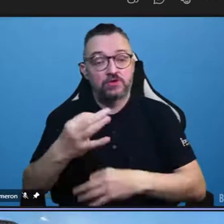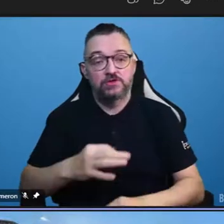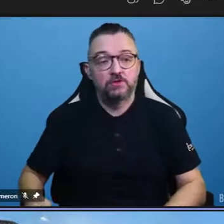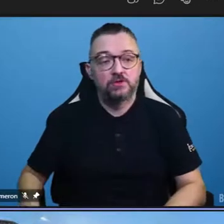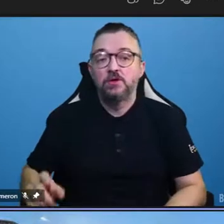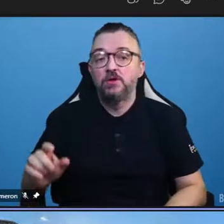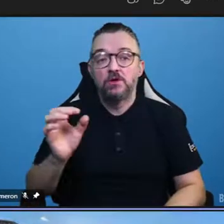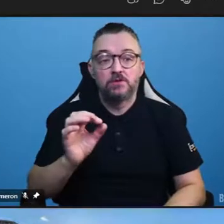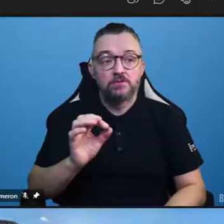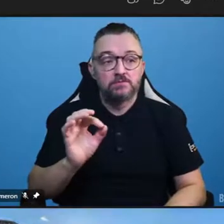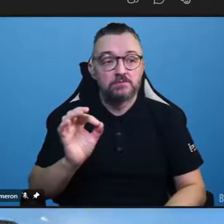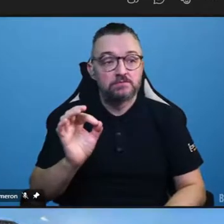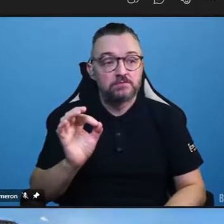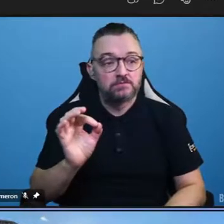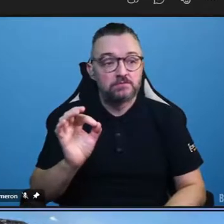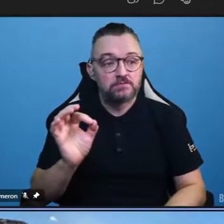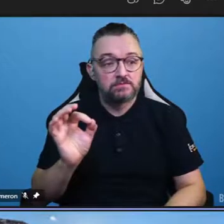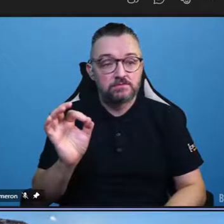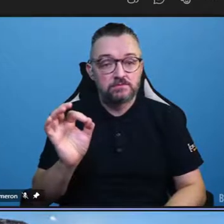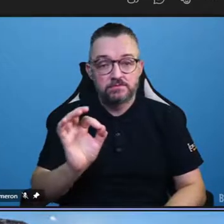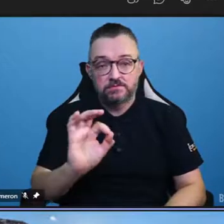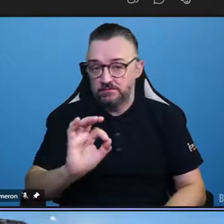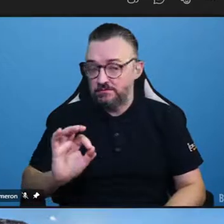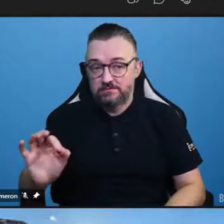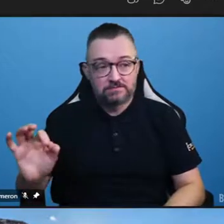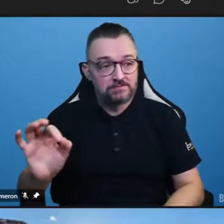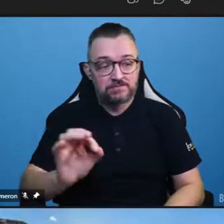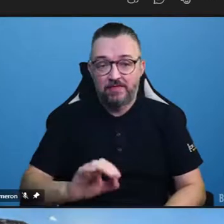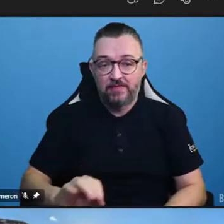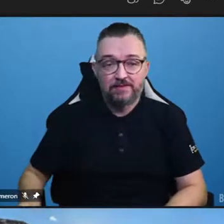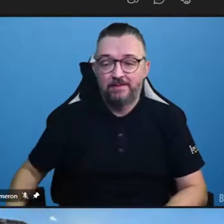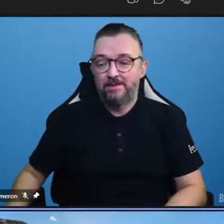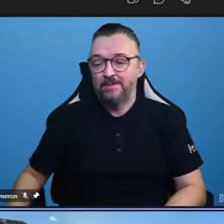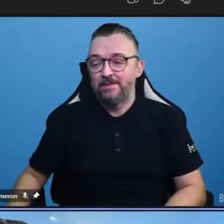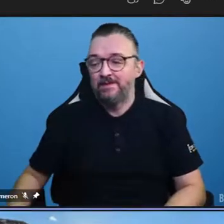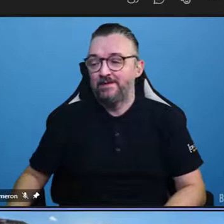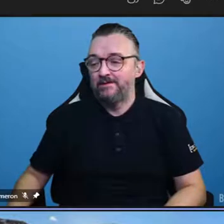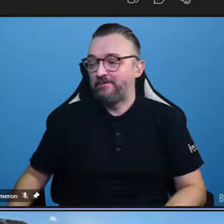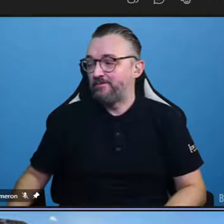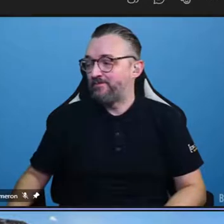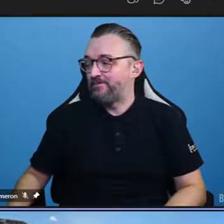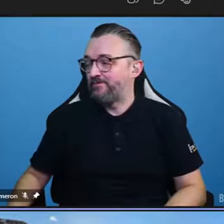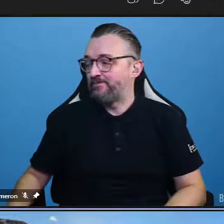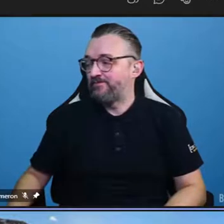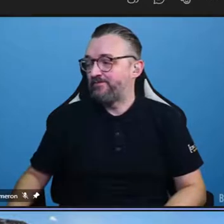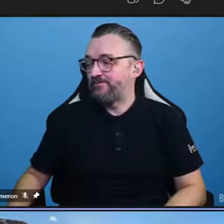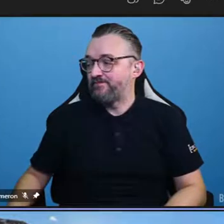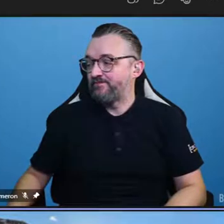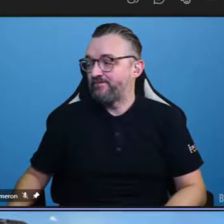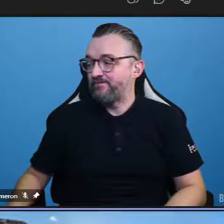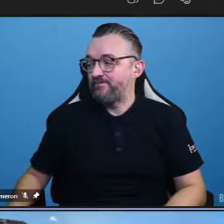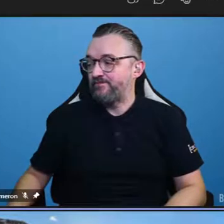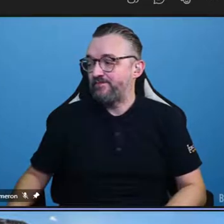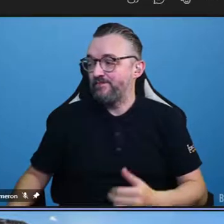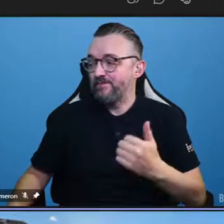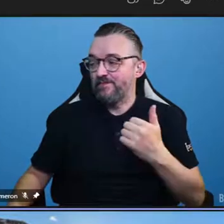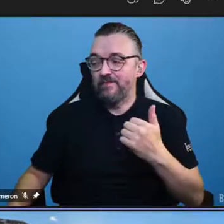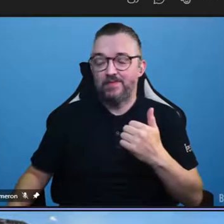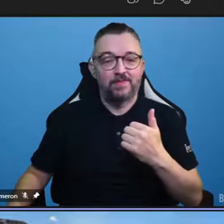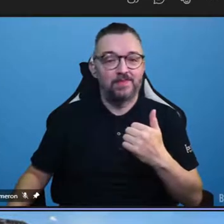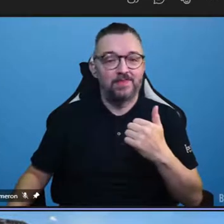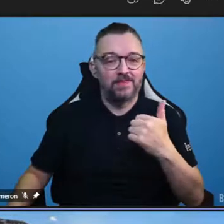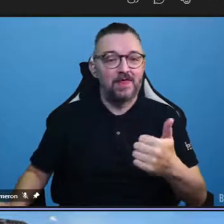No hands, Chair. Nobody at all. Okay. Well, thank you very much, Paul, for